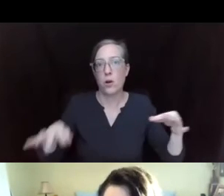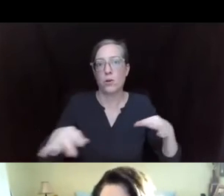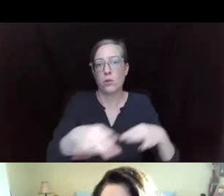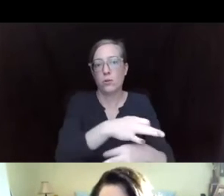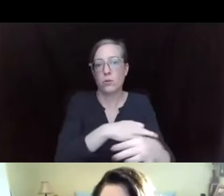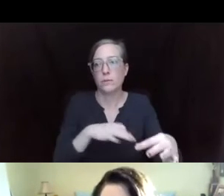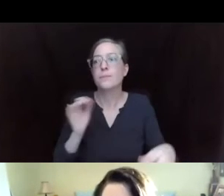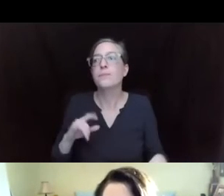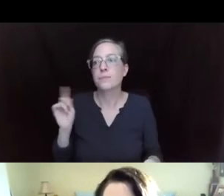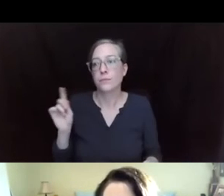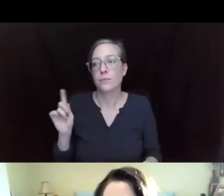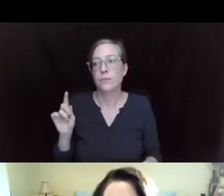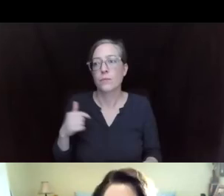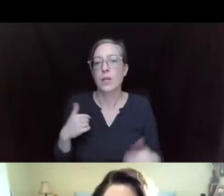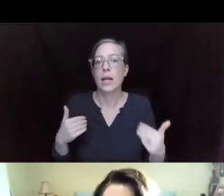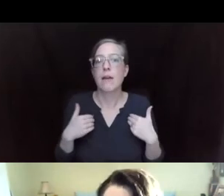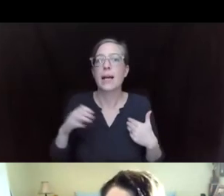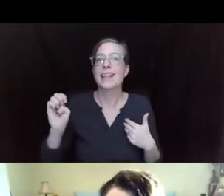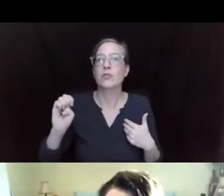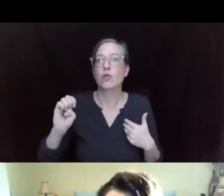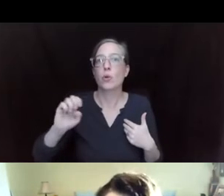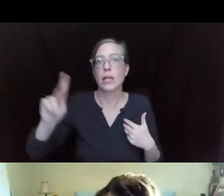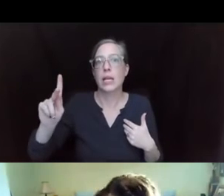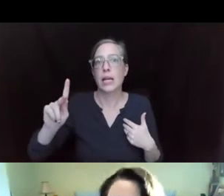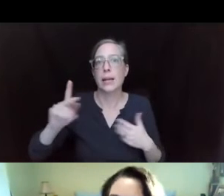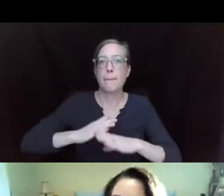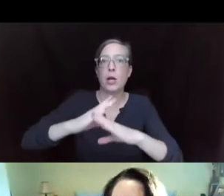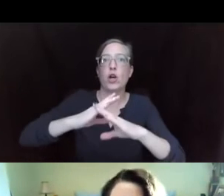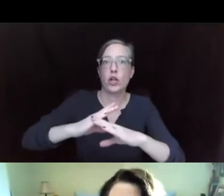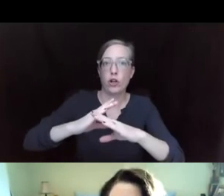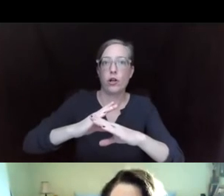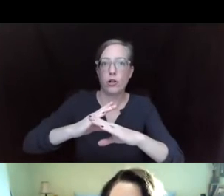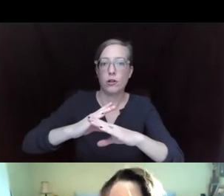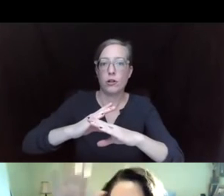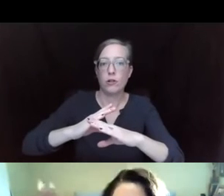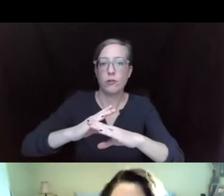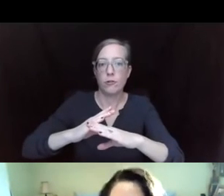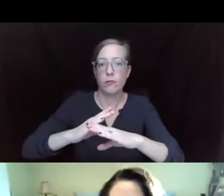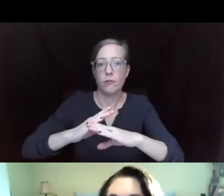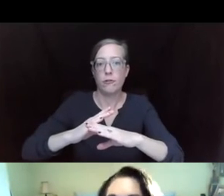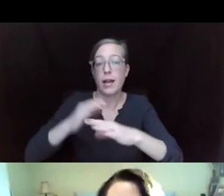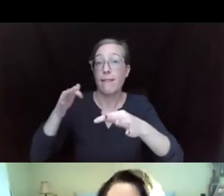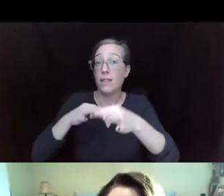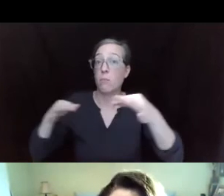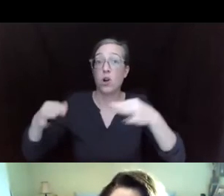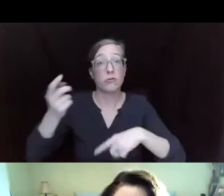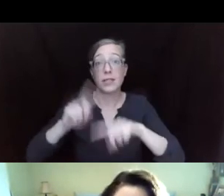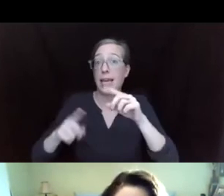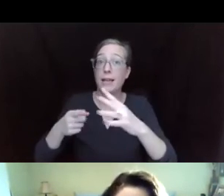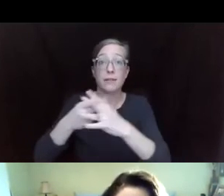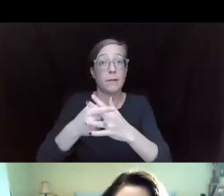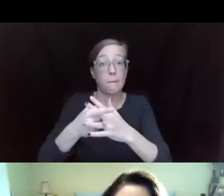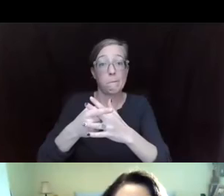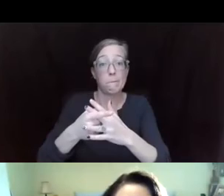my electrokinetic barrier created by the electric field that the particles cannot penetrate. Then I go with my fancy